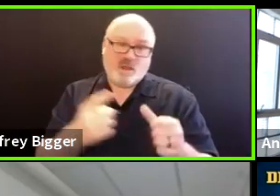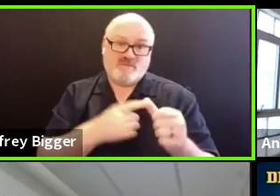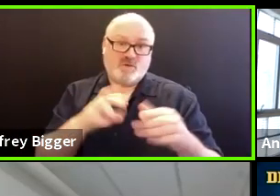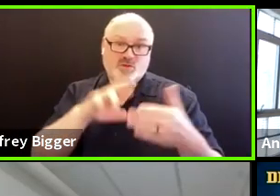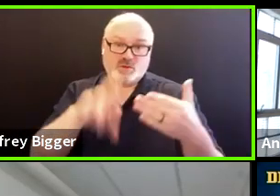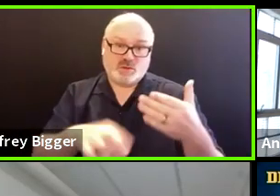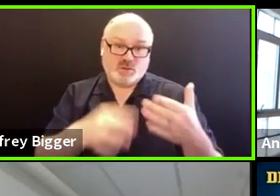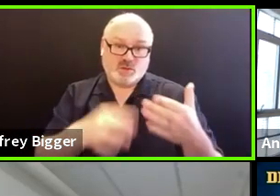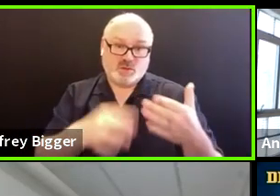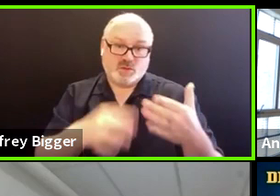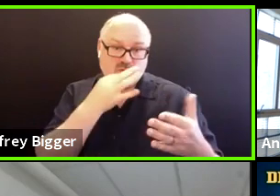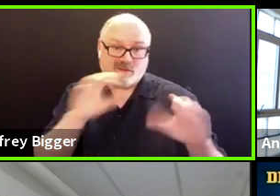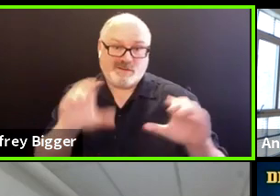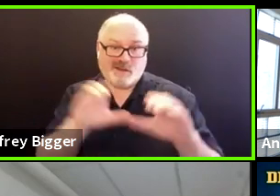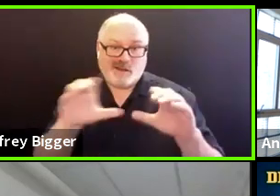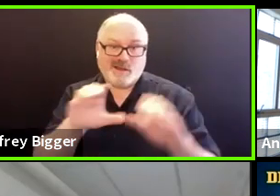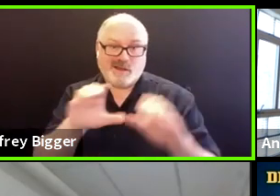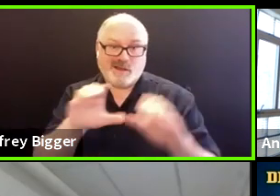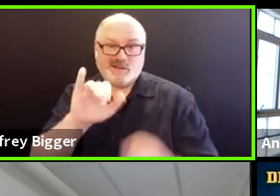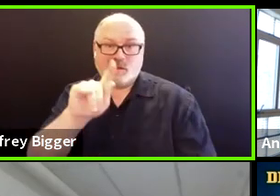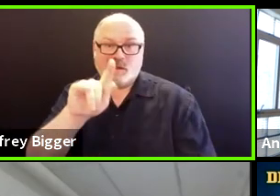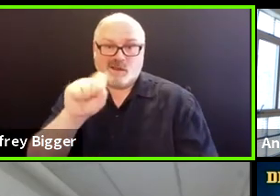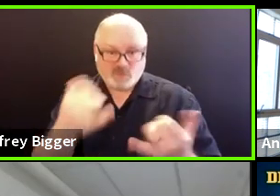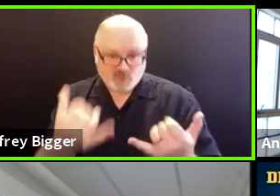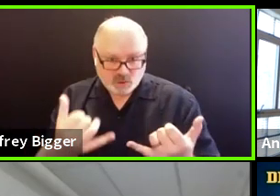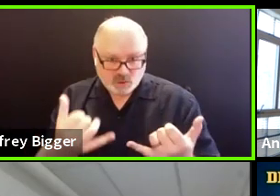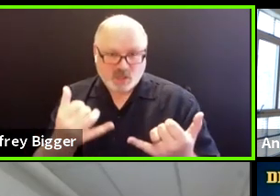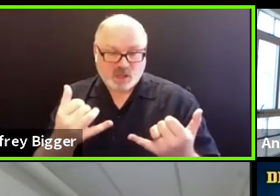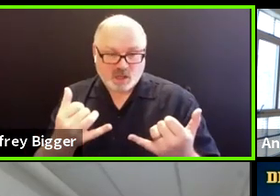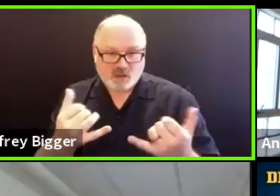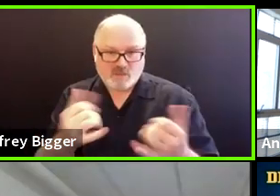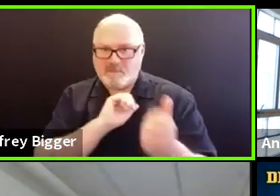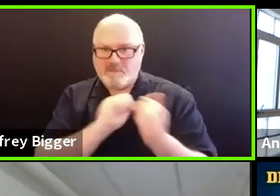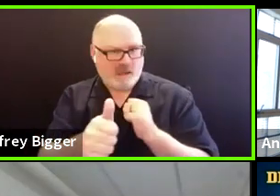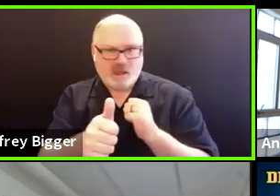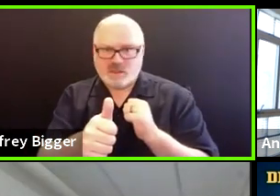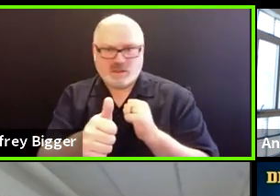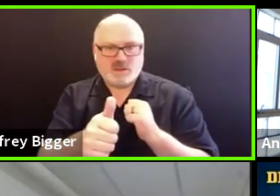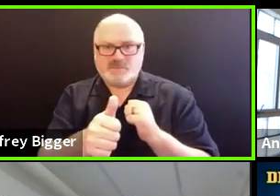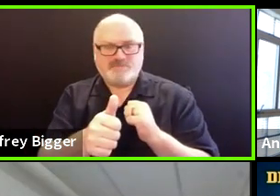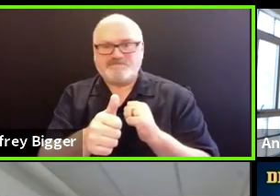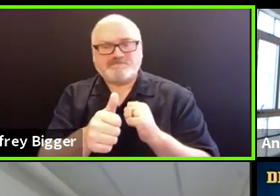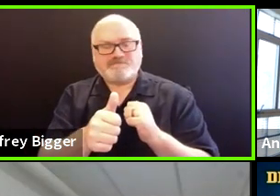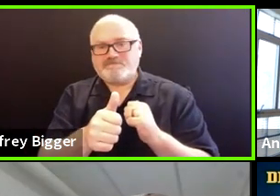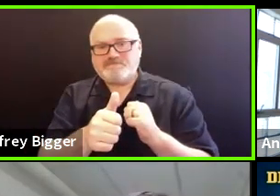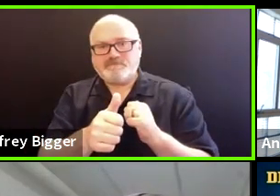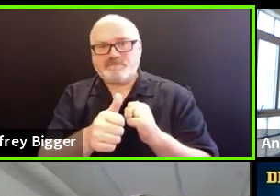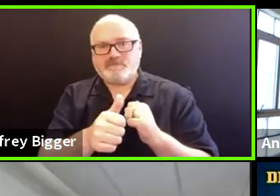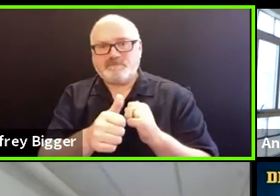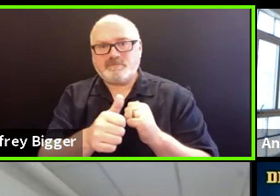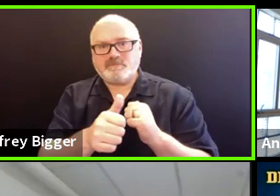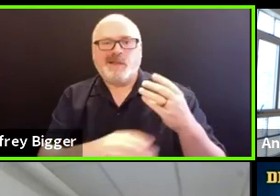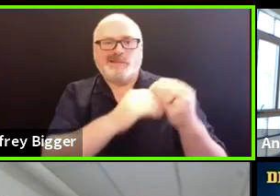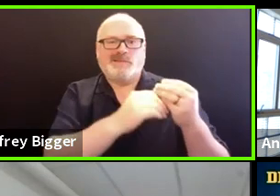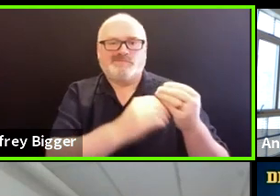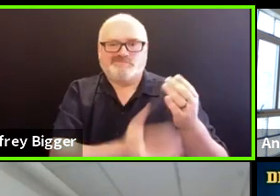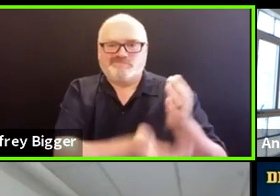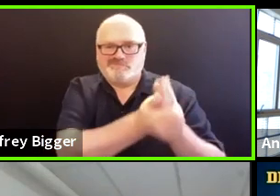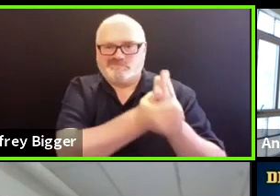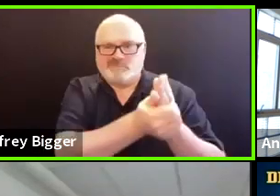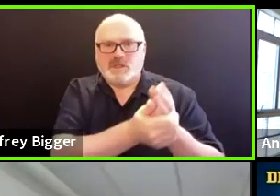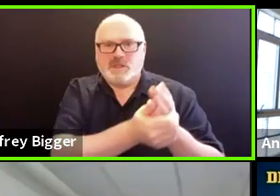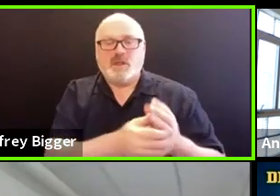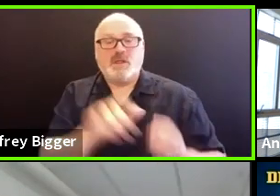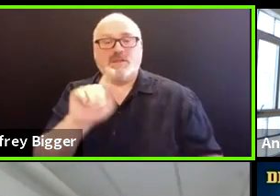the action items. The Faculty Senate passed an addendum to the